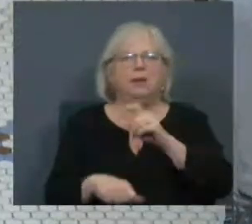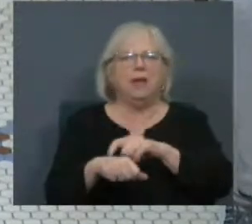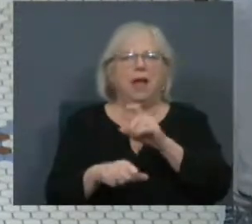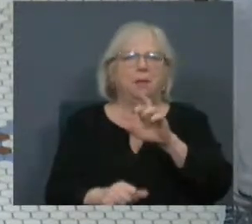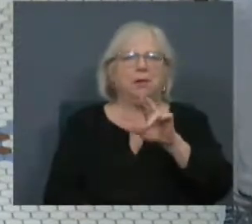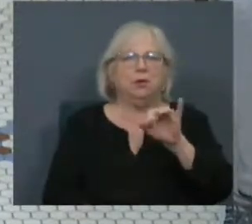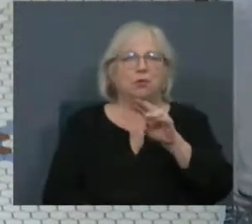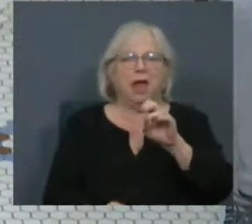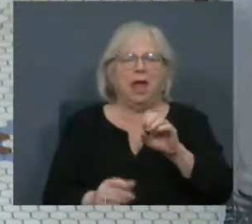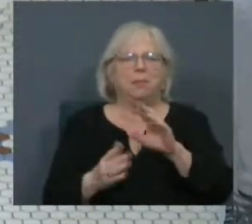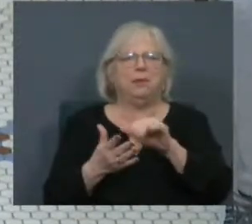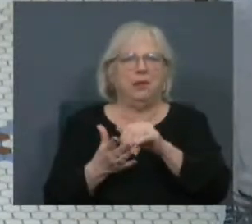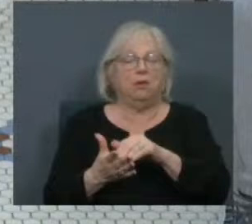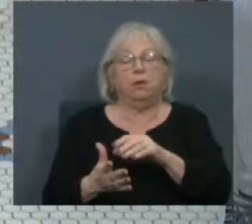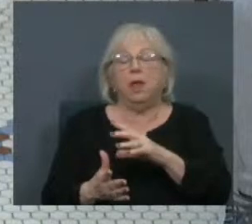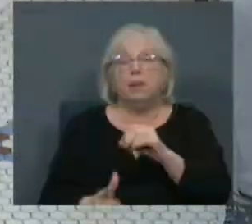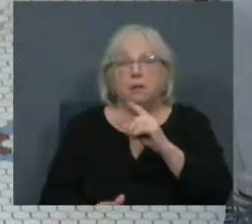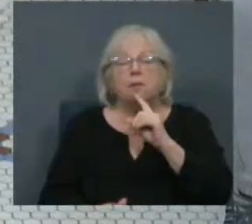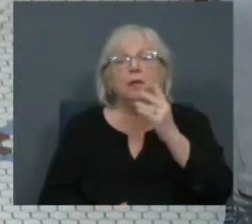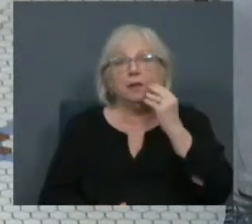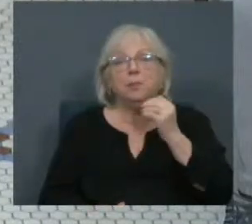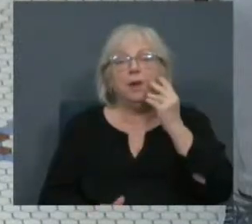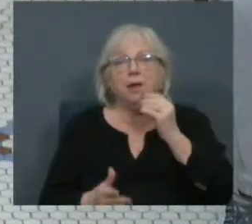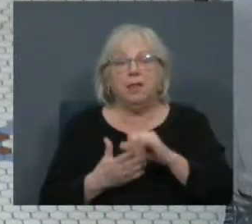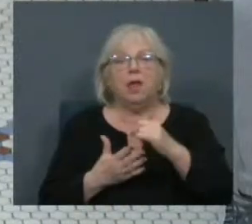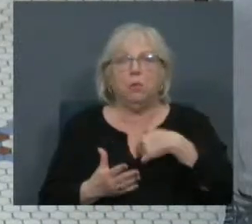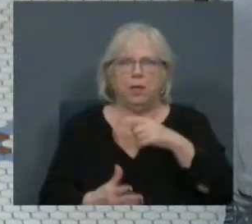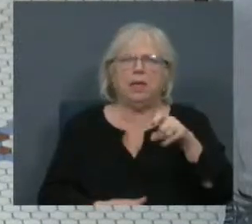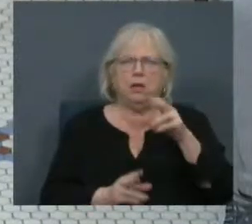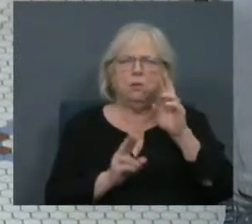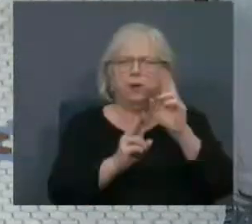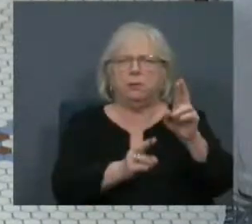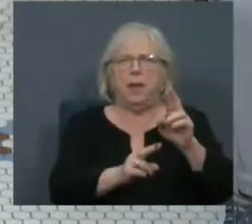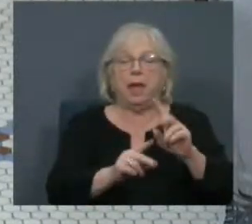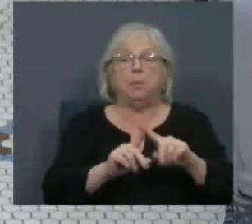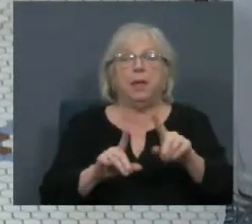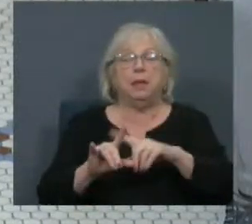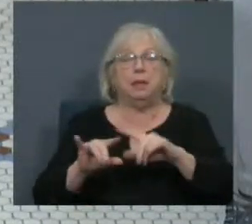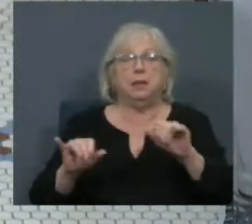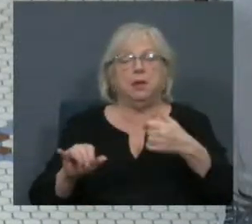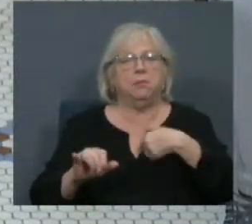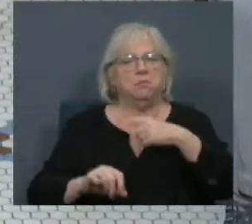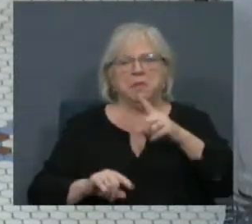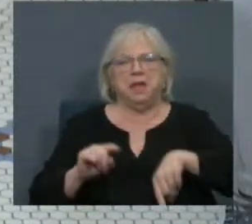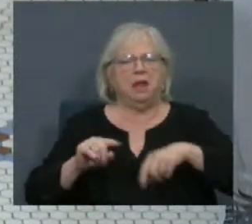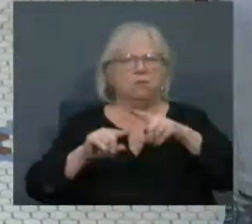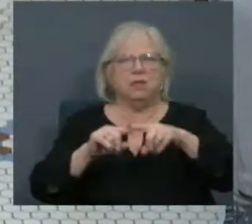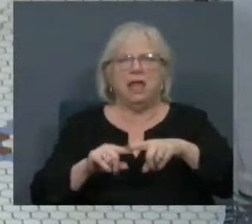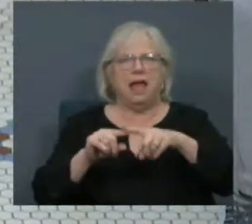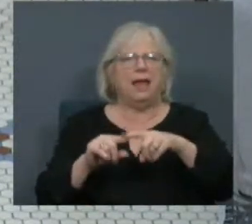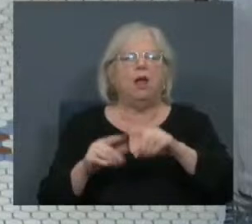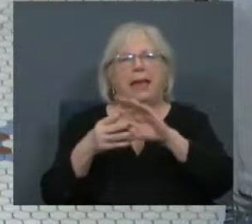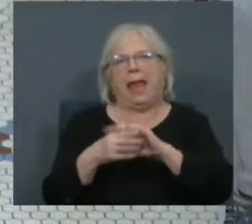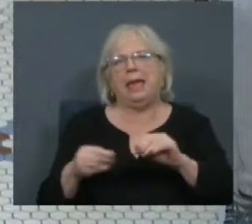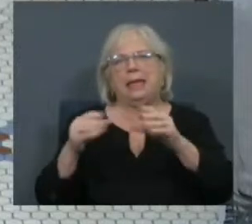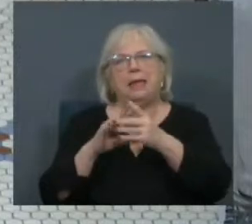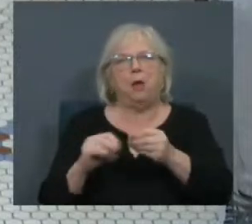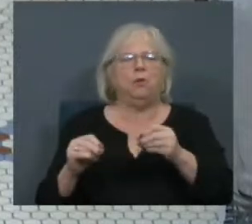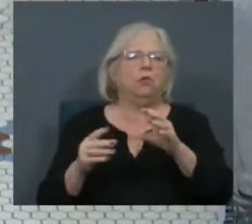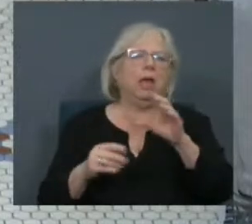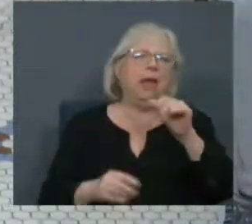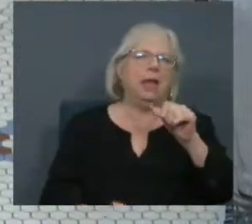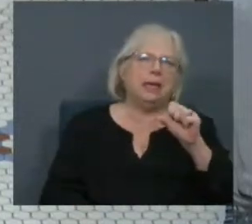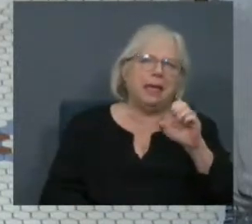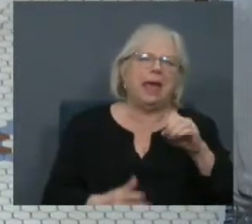real experiences that do happen, and we need to respect those. But at the same time, we cannot just rely on anecdotes, case studies,